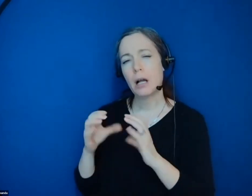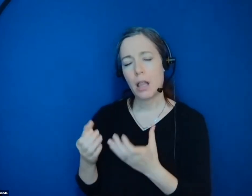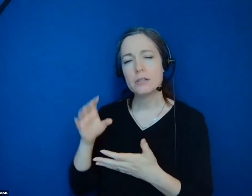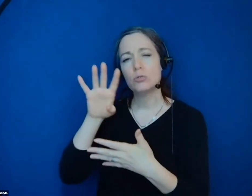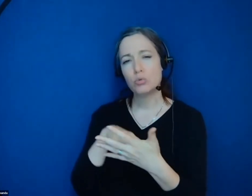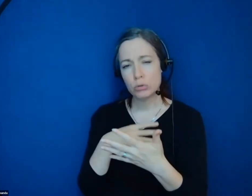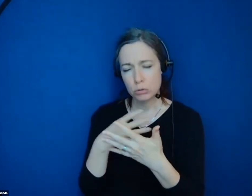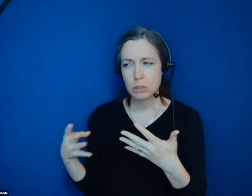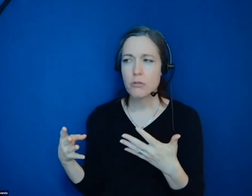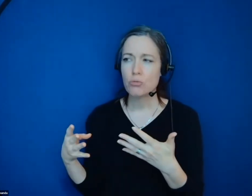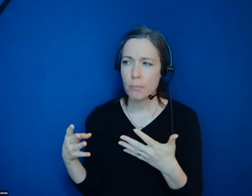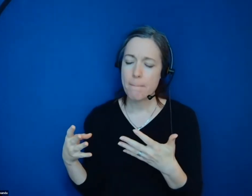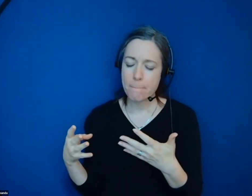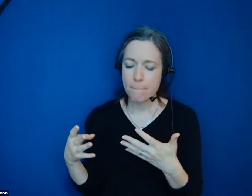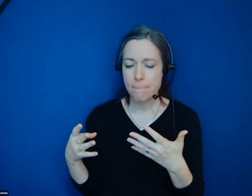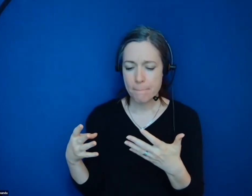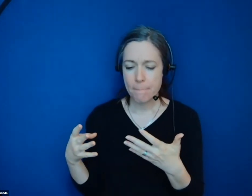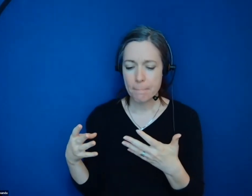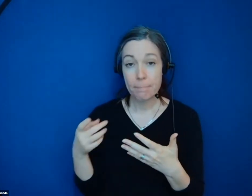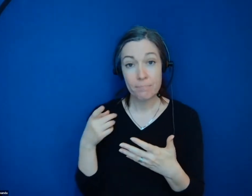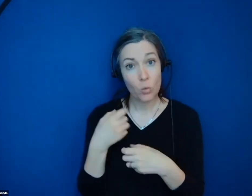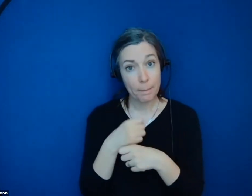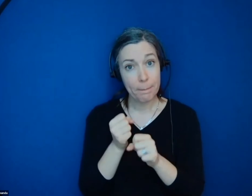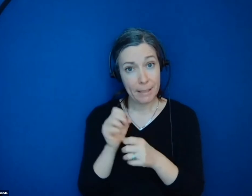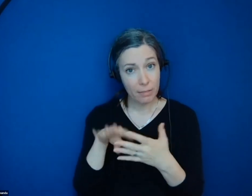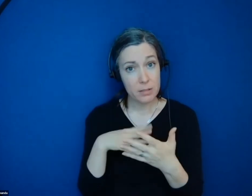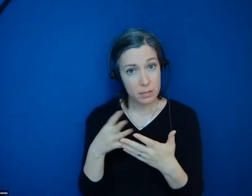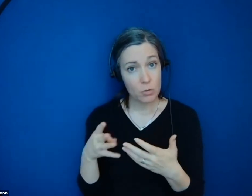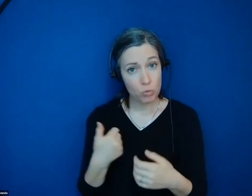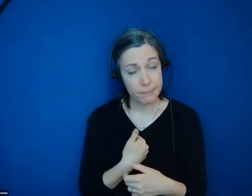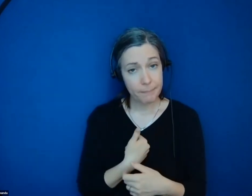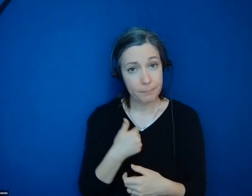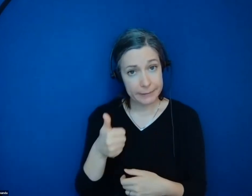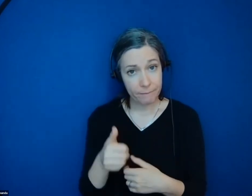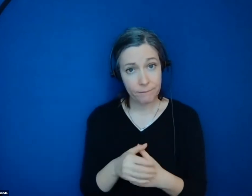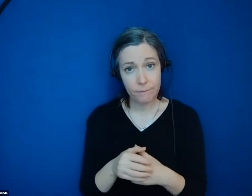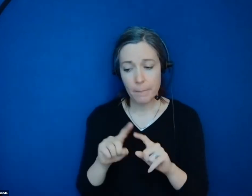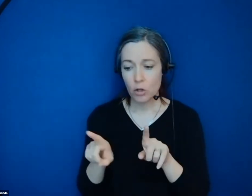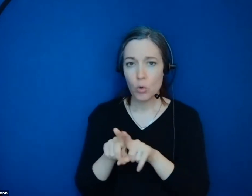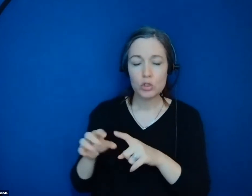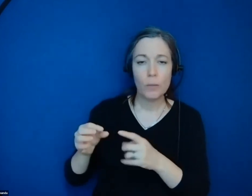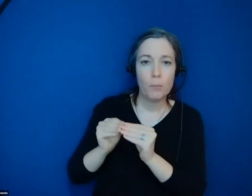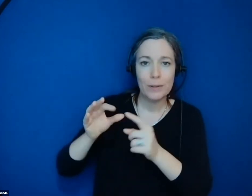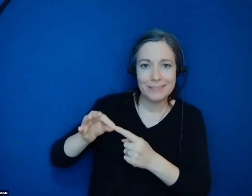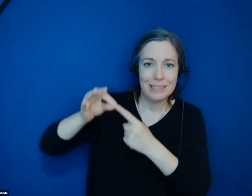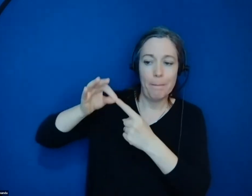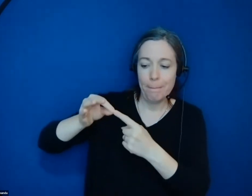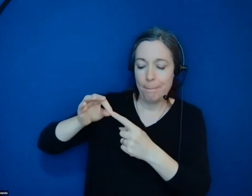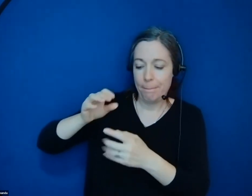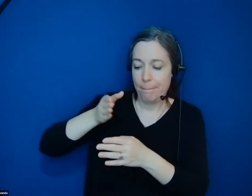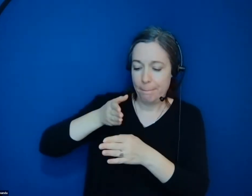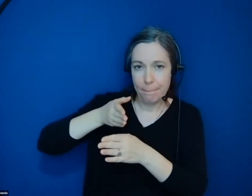like really um you make it but also um the specialized classes, because